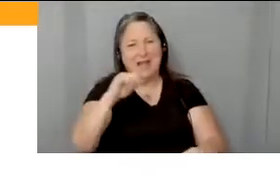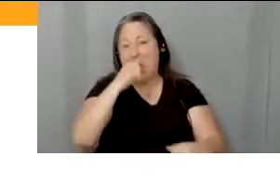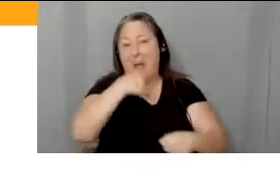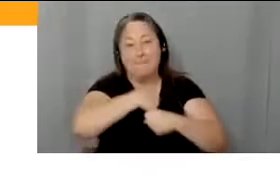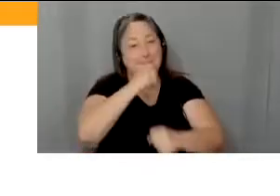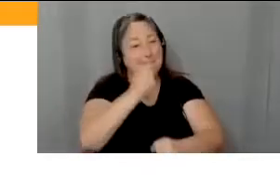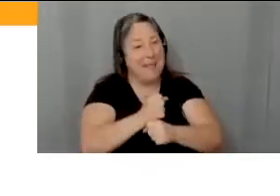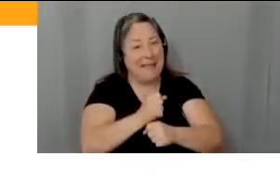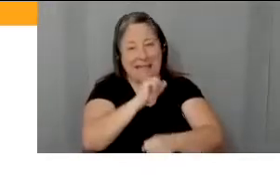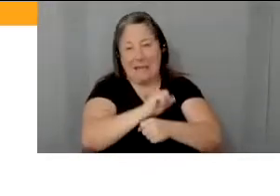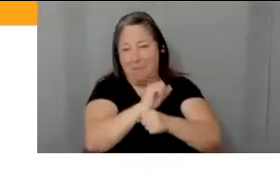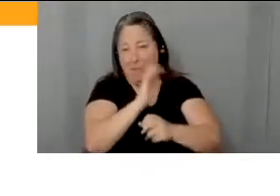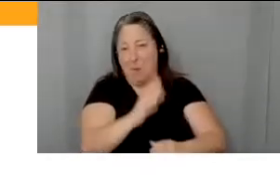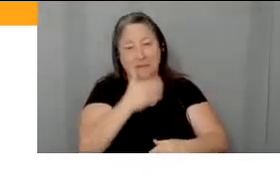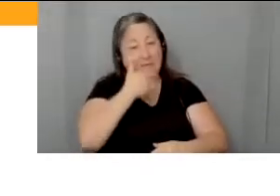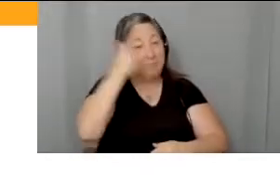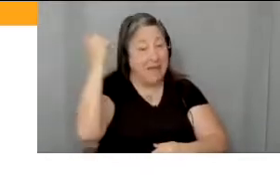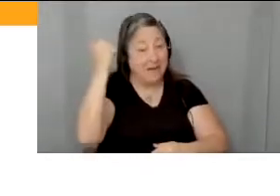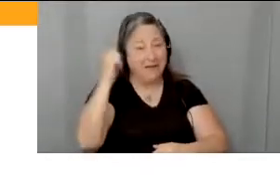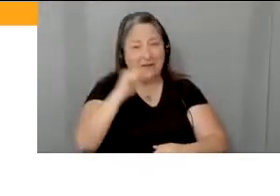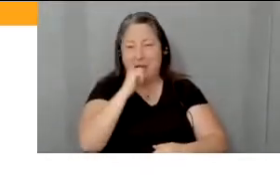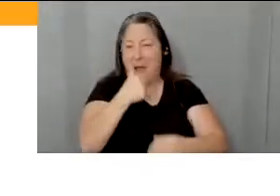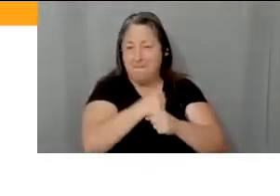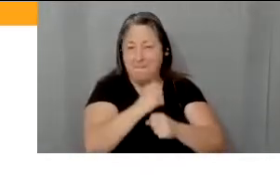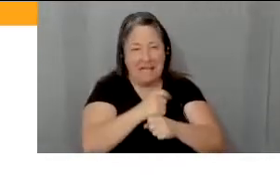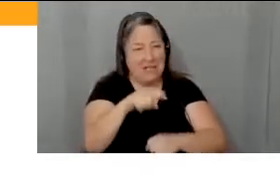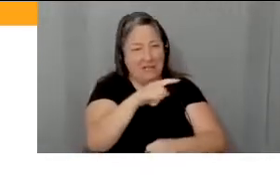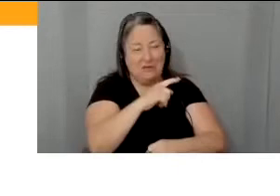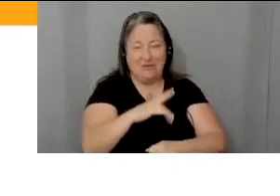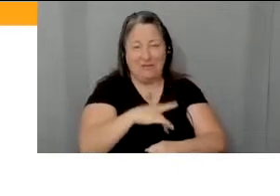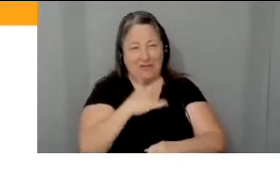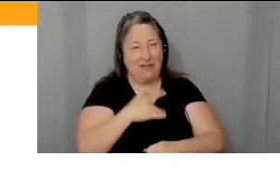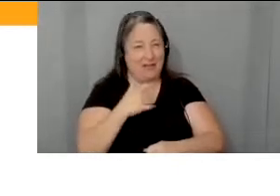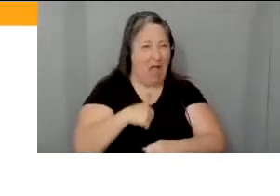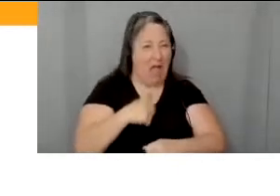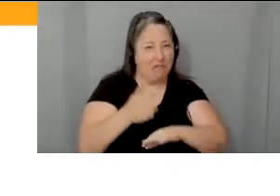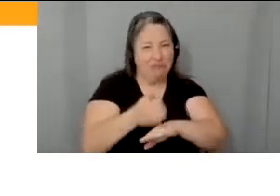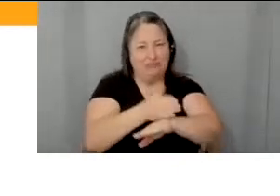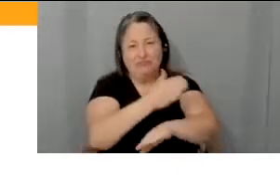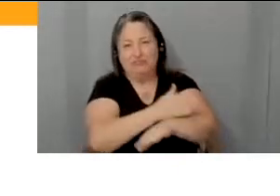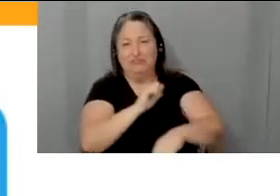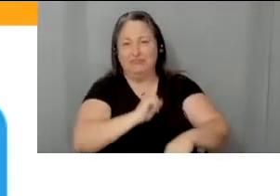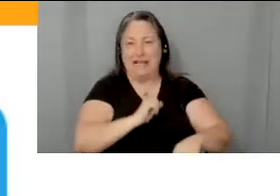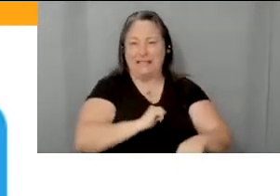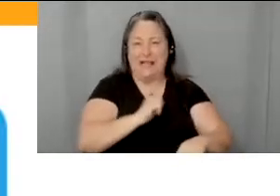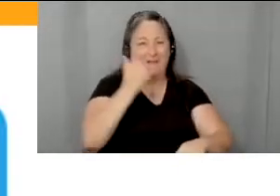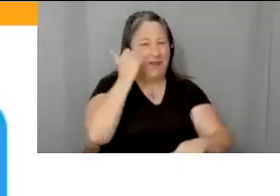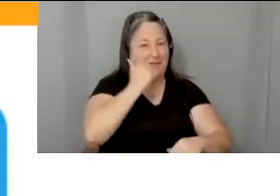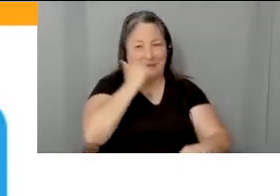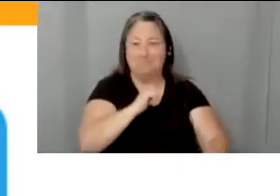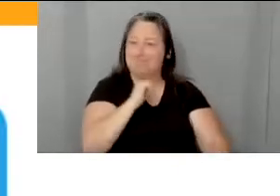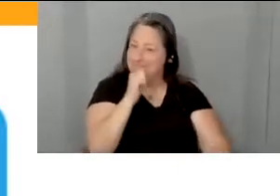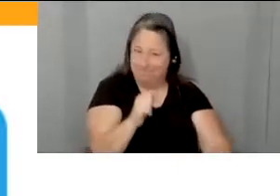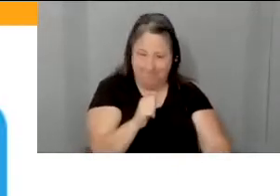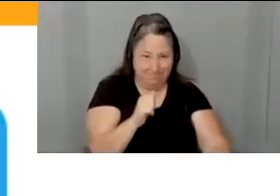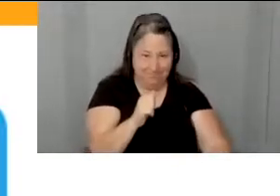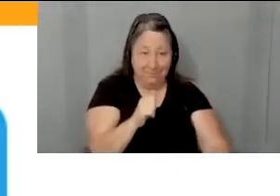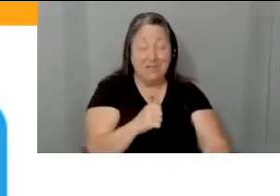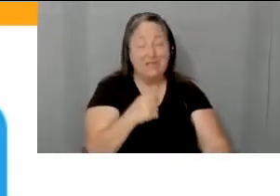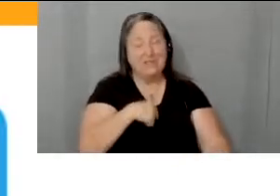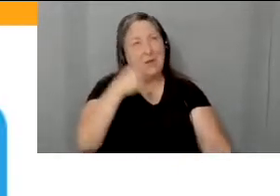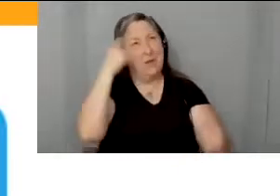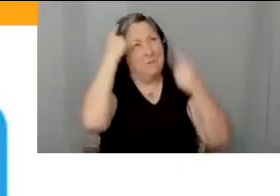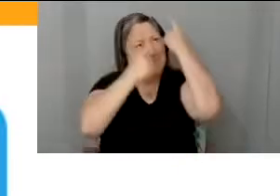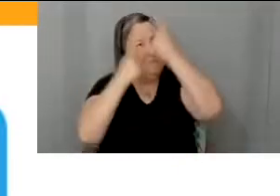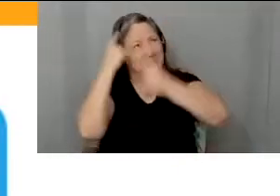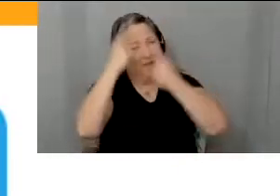employees better, making you stretch and get better every day. Next slide, please. And so in thinking about that, the